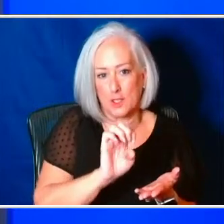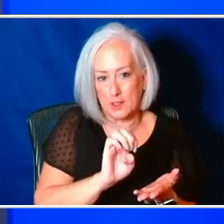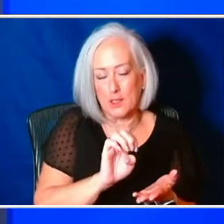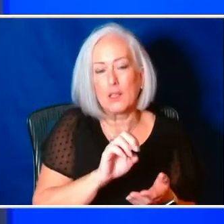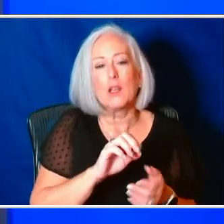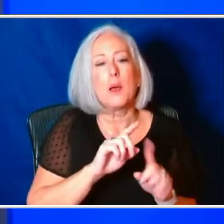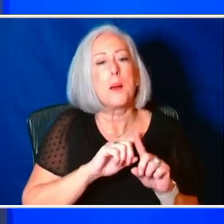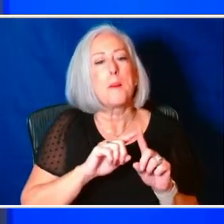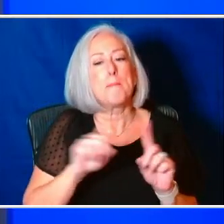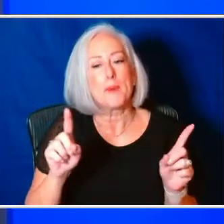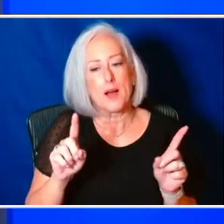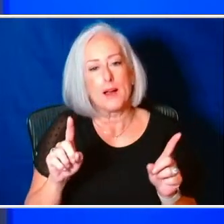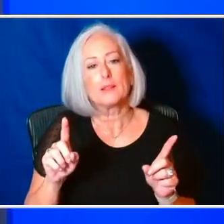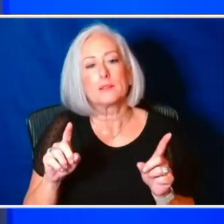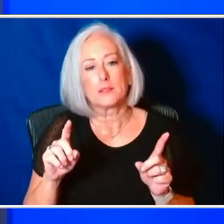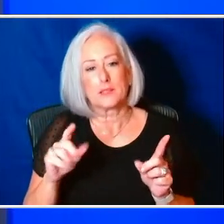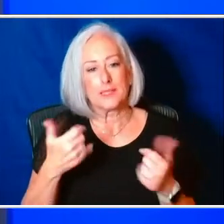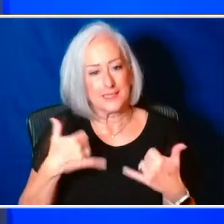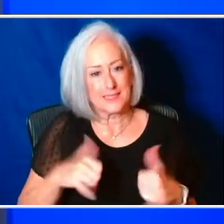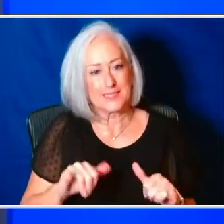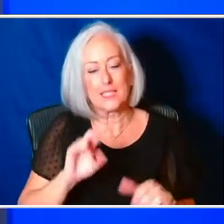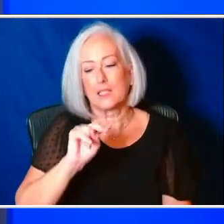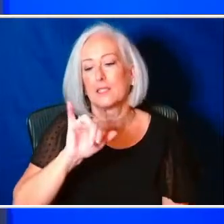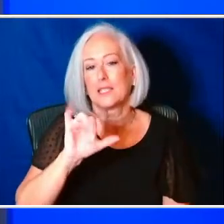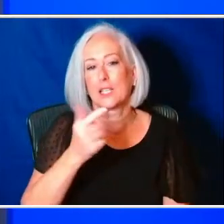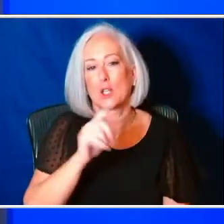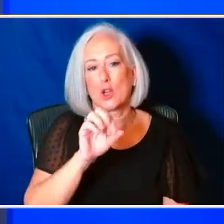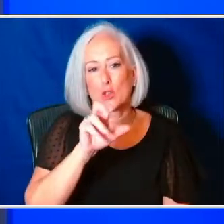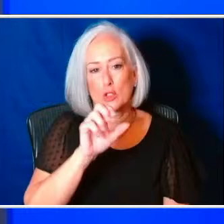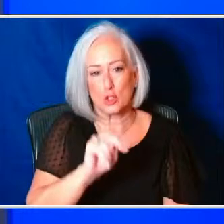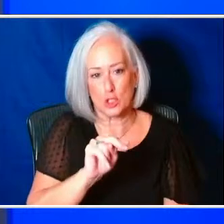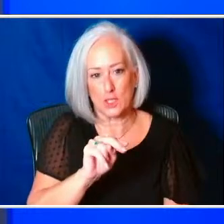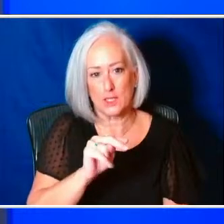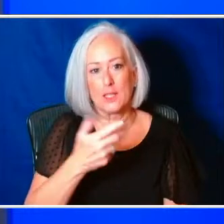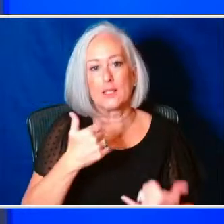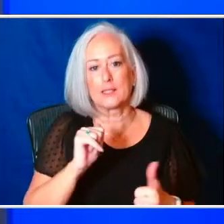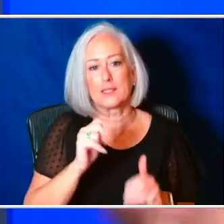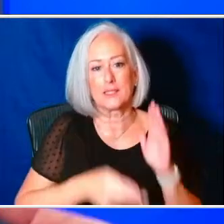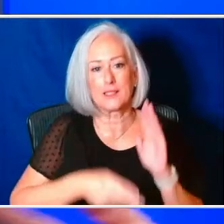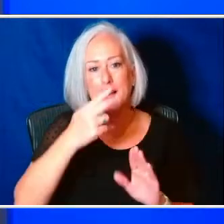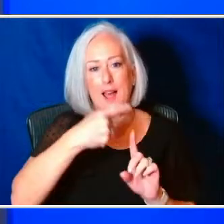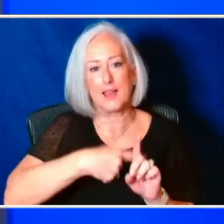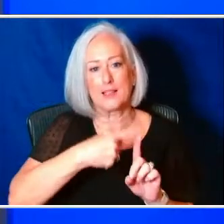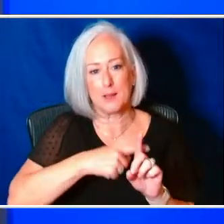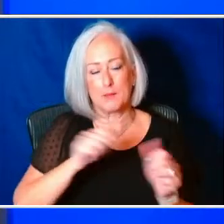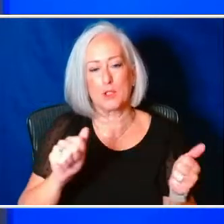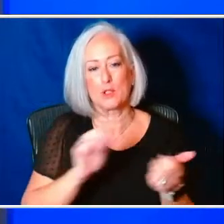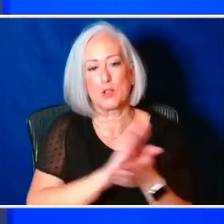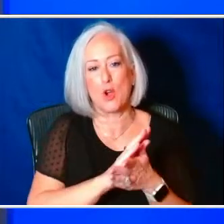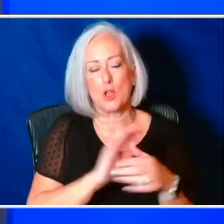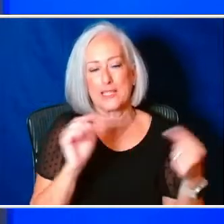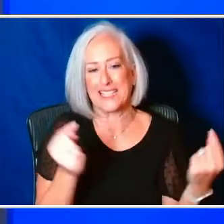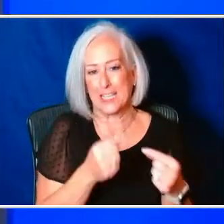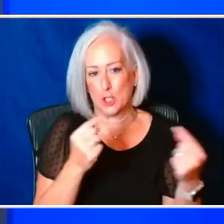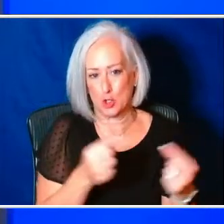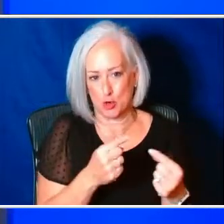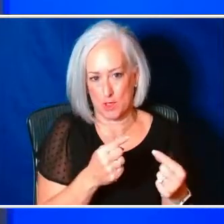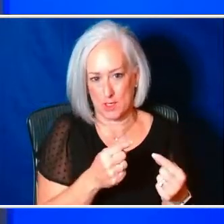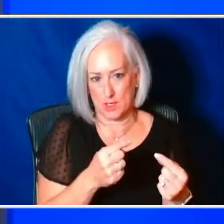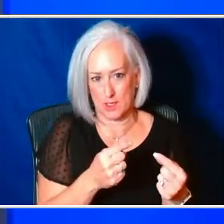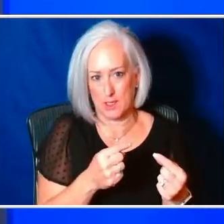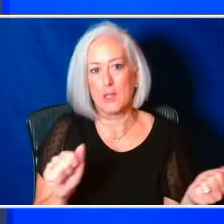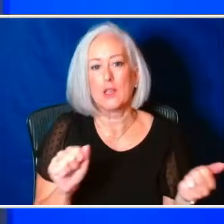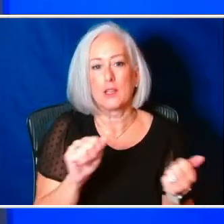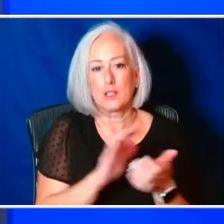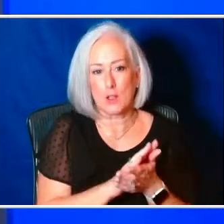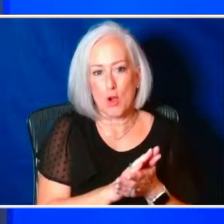the nicotine and a very high temperature vapors that go through the lung that can potentially cause injury. And as Dr. Stites mentioned, that can cause chronic inflammation,